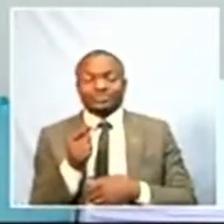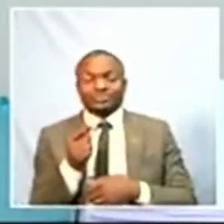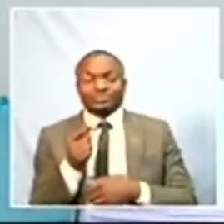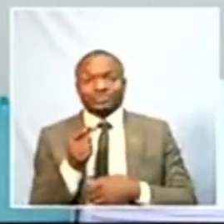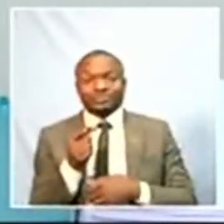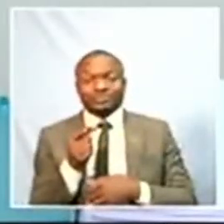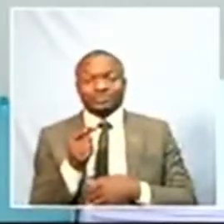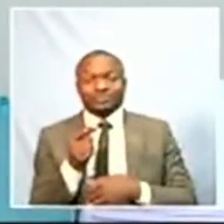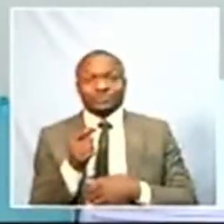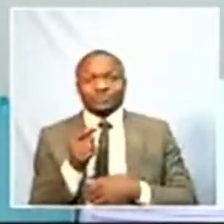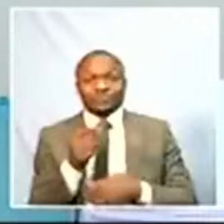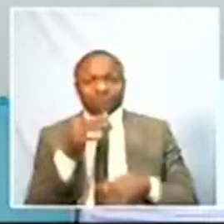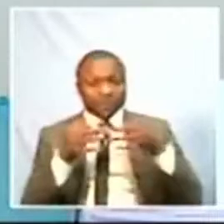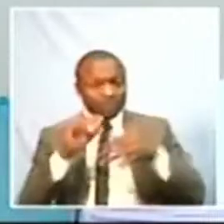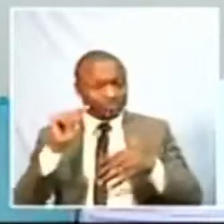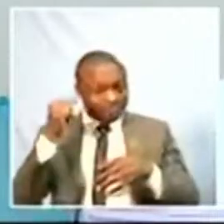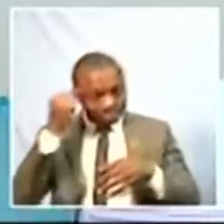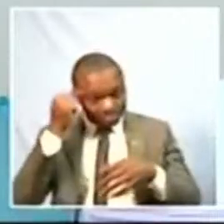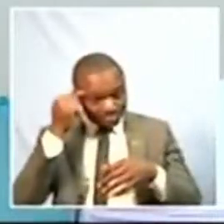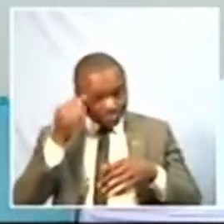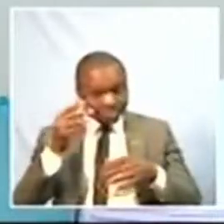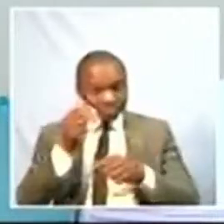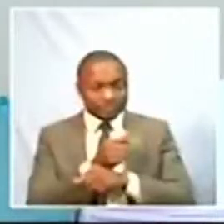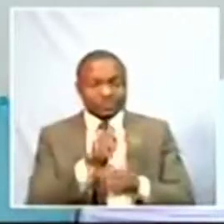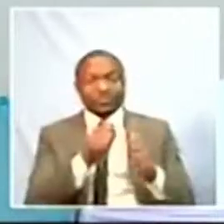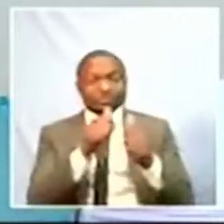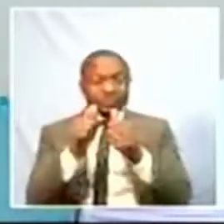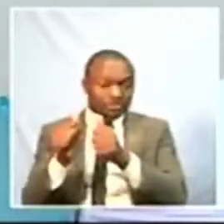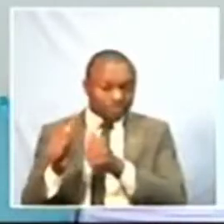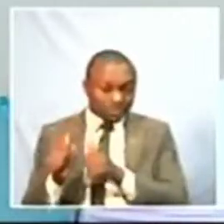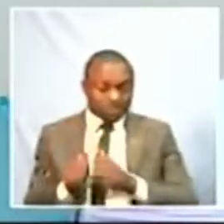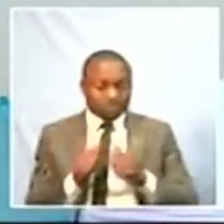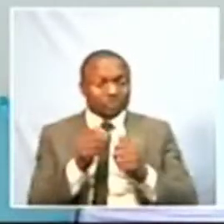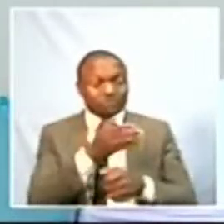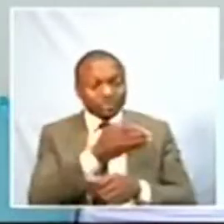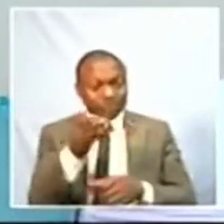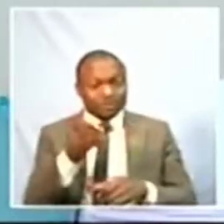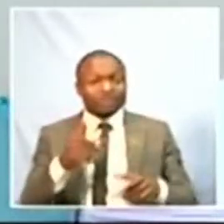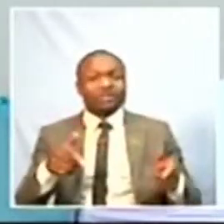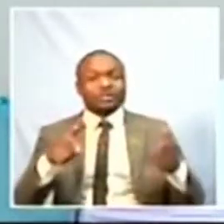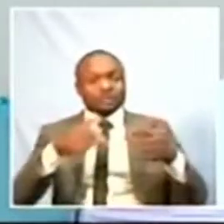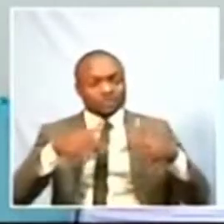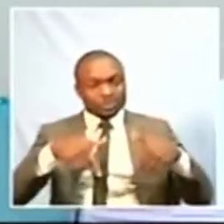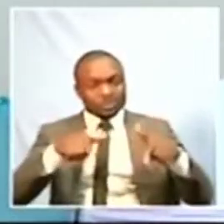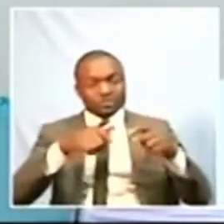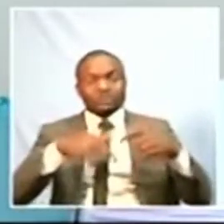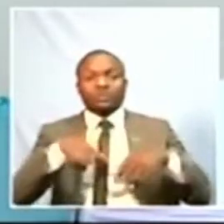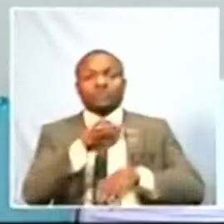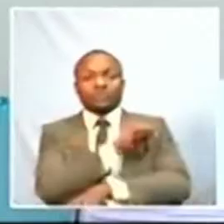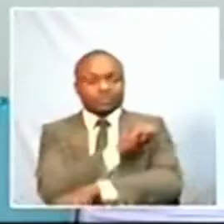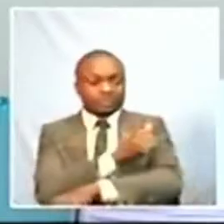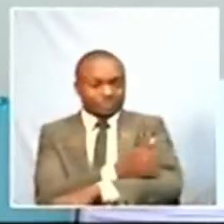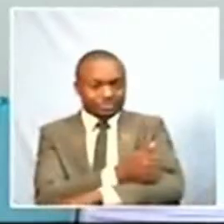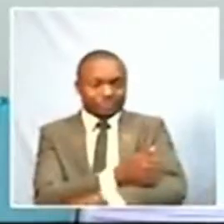And if government takes action on such individuals, on such local authorities,